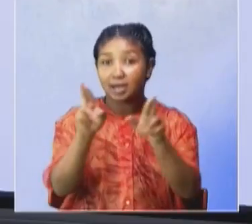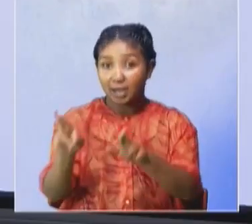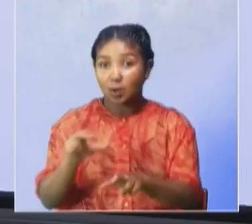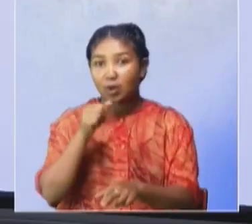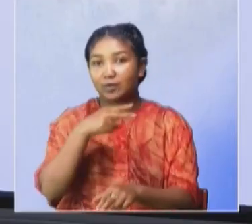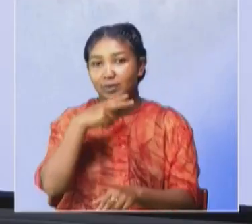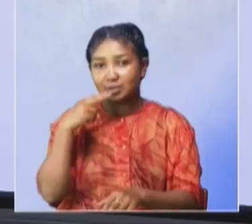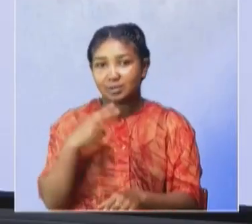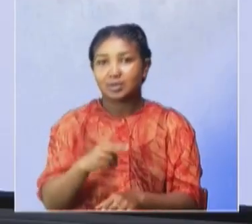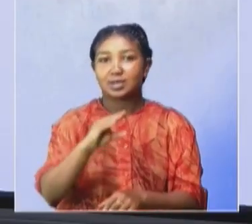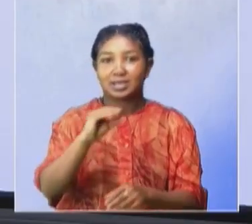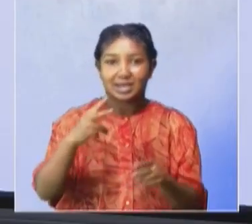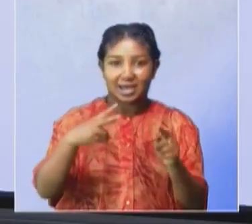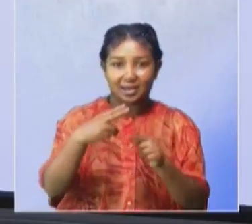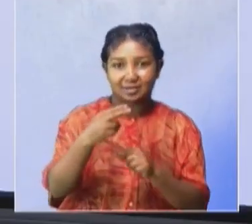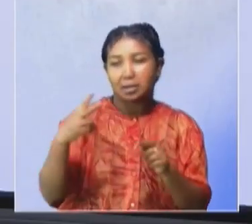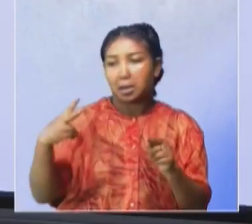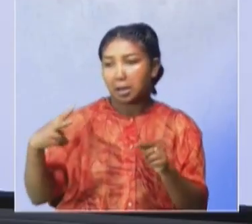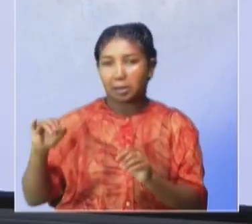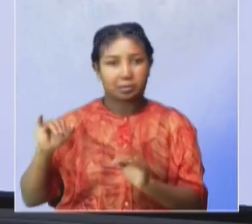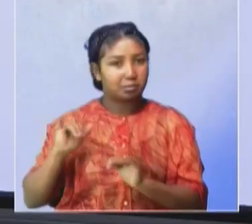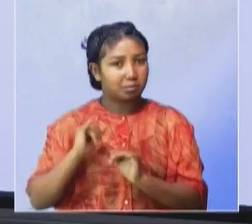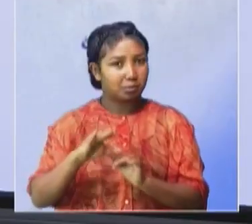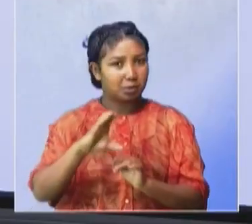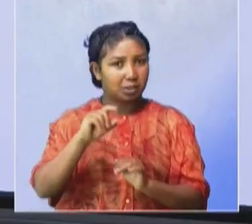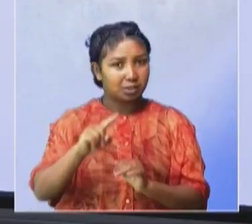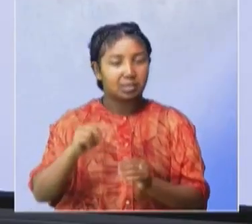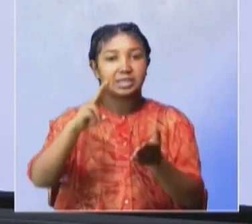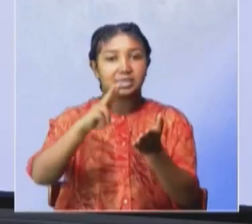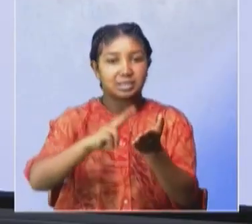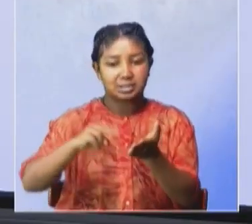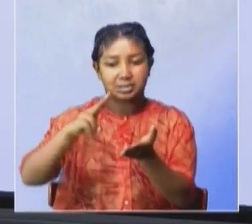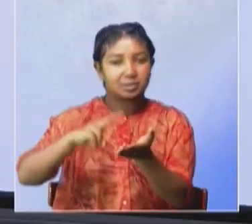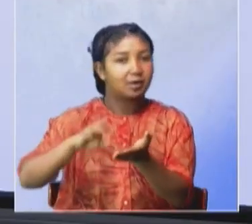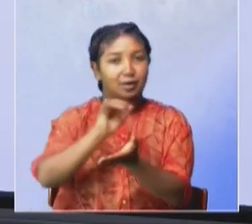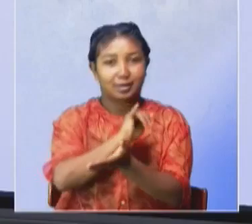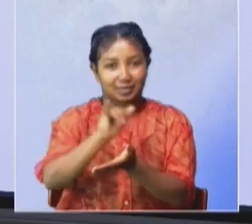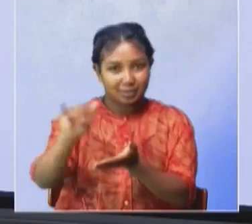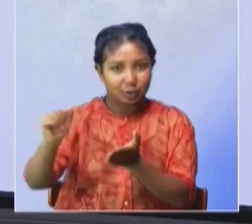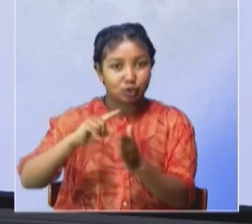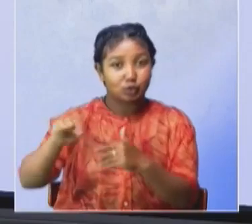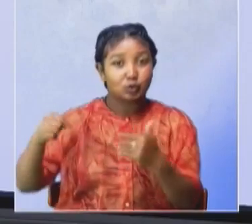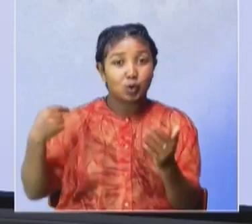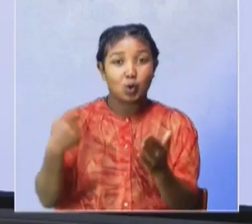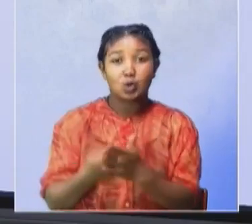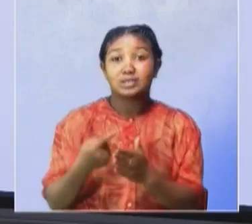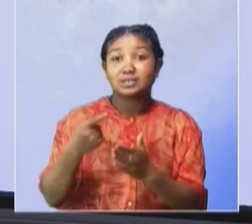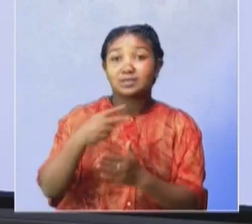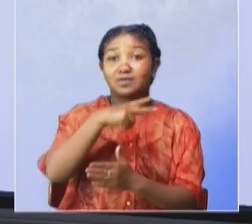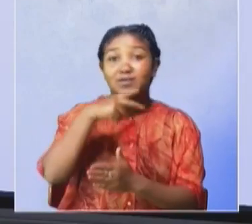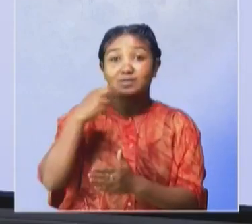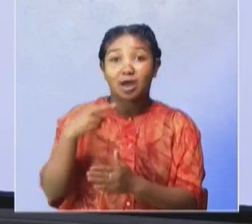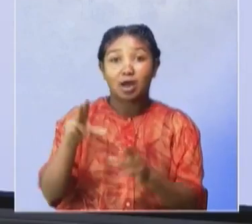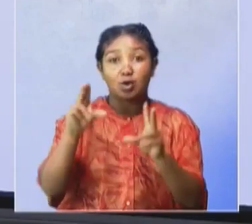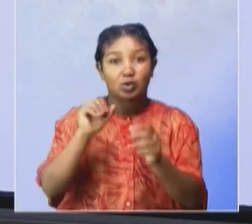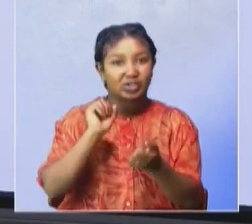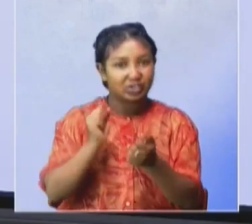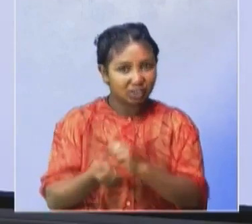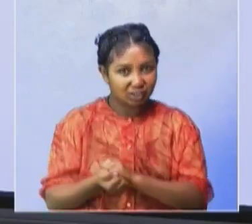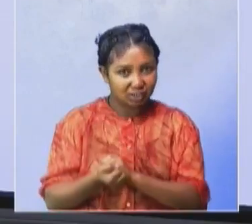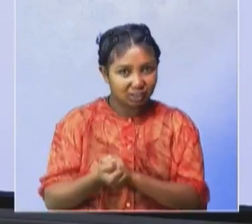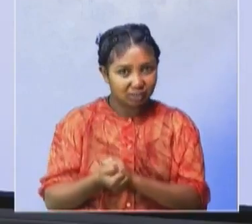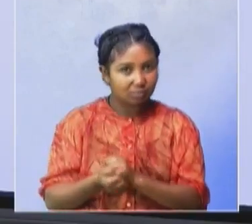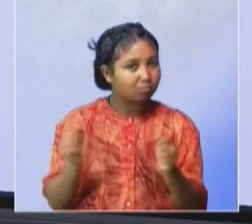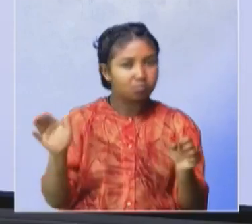verbs. Cut, cut. Read, read. So these verbs are not changing